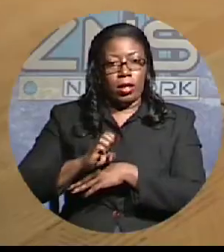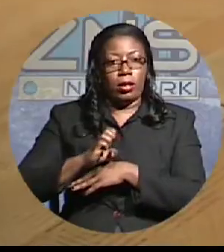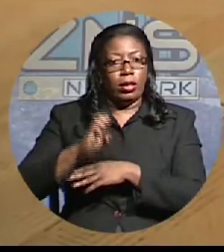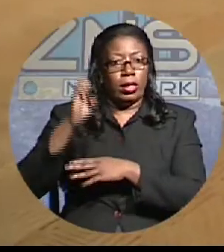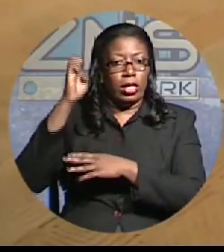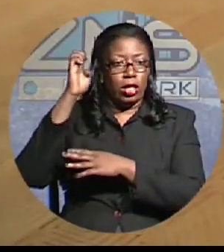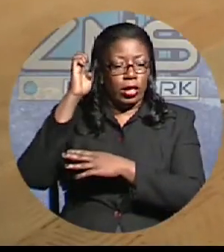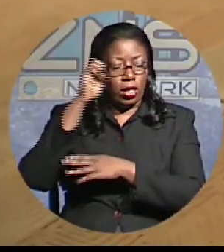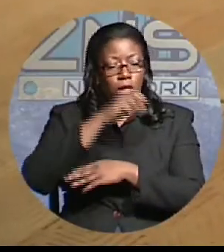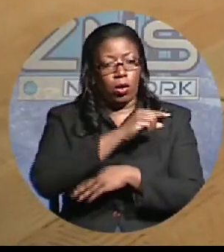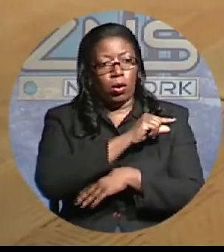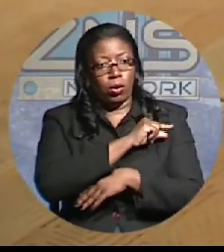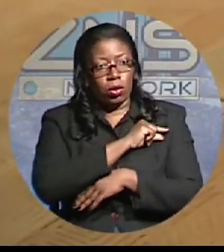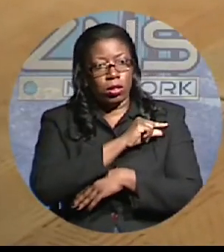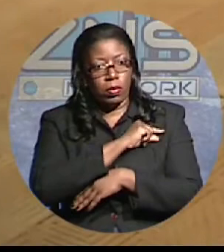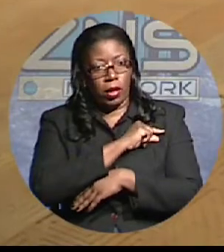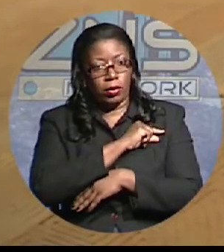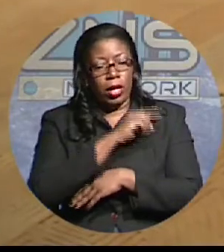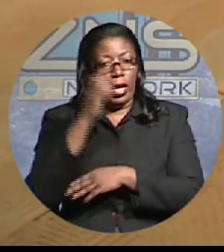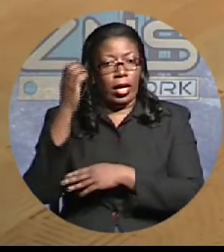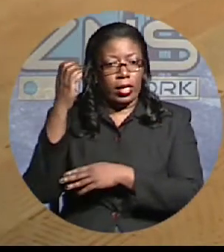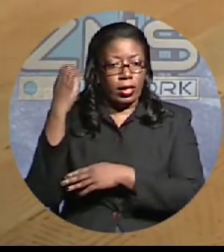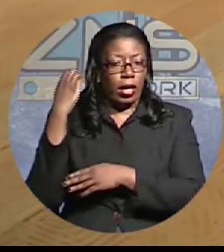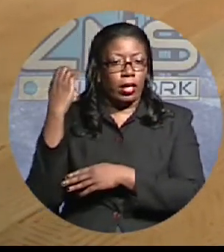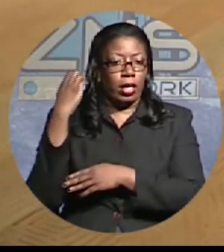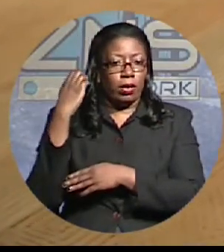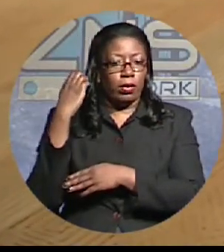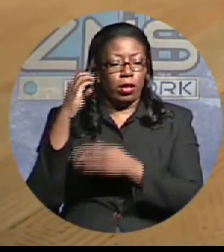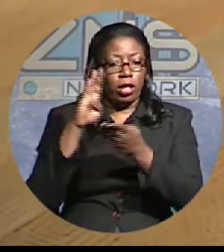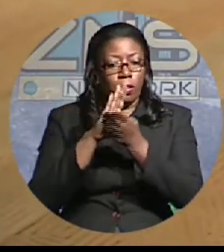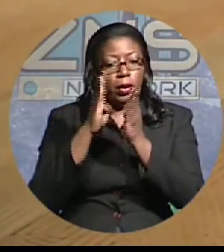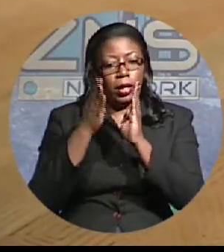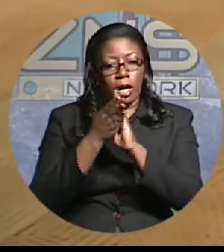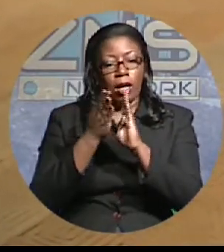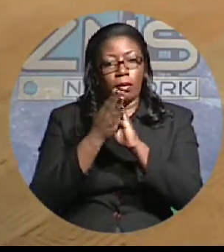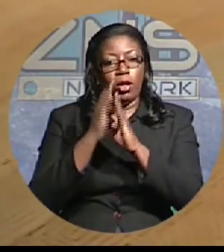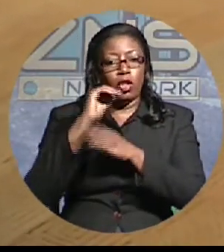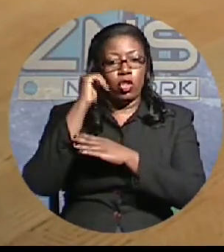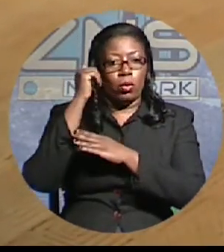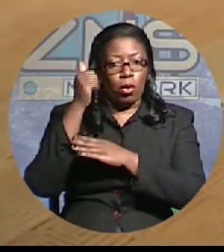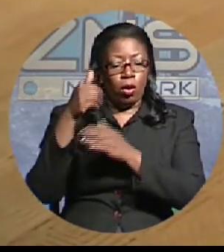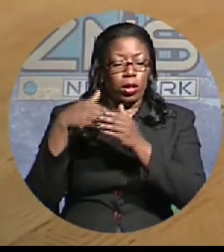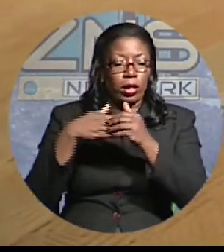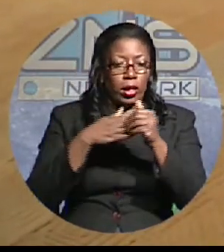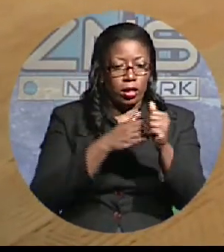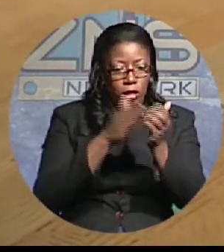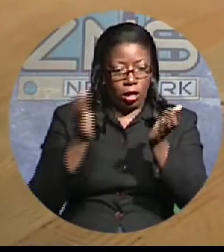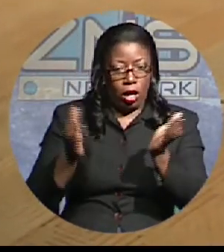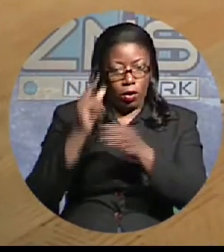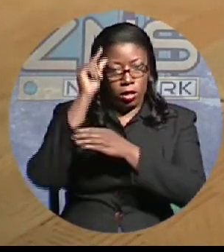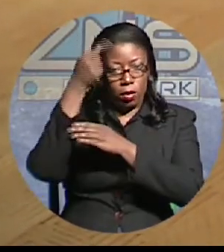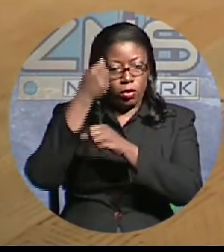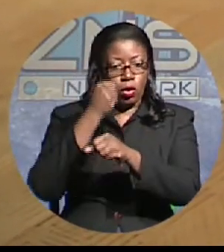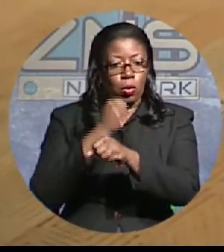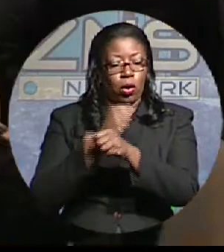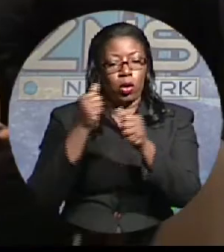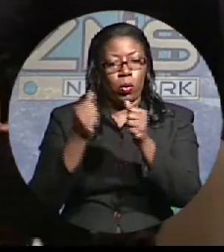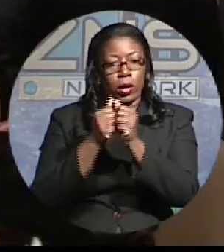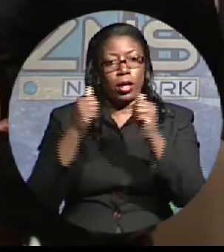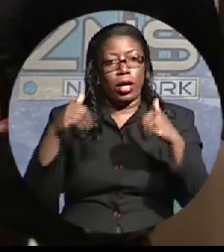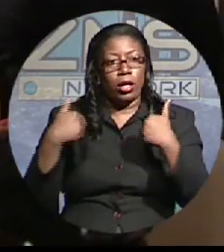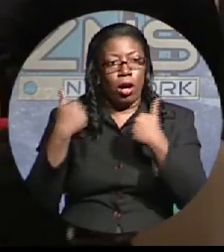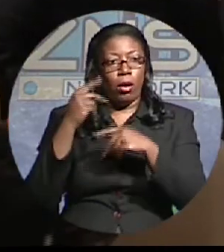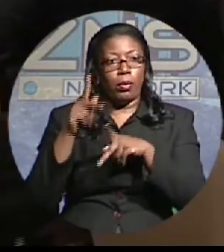Guzman. As the executives are among the youth poised to become tomorrow's leaders, Dame Marguerite urged government to work closely with young